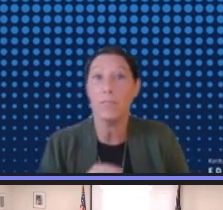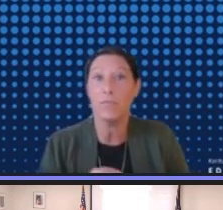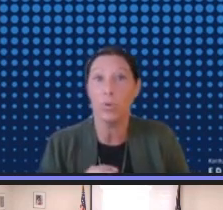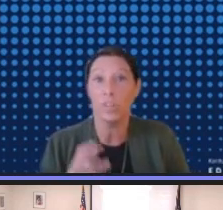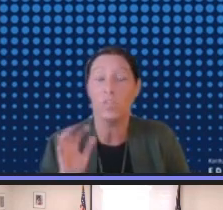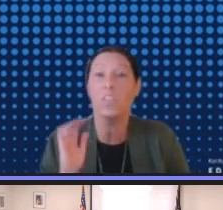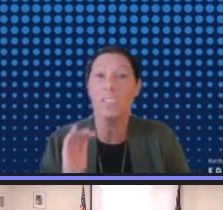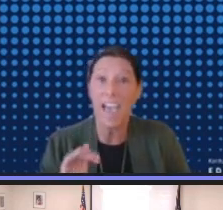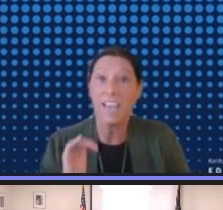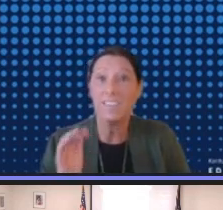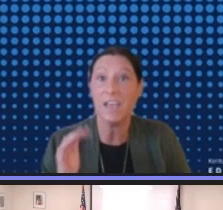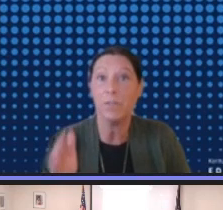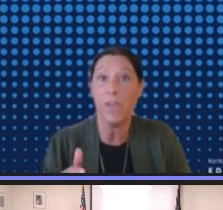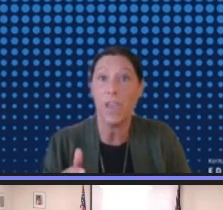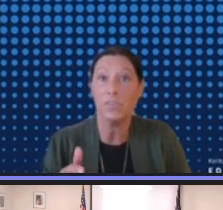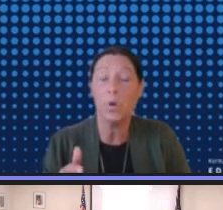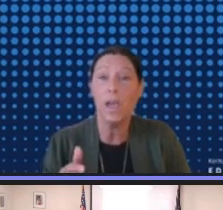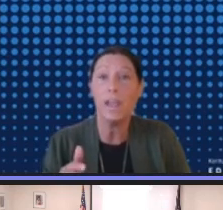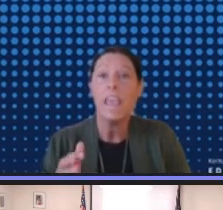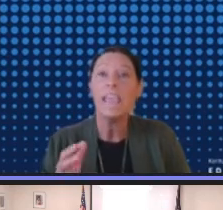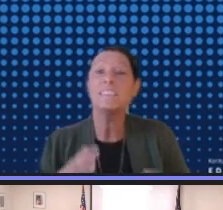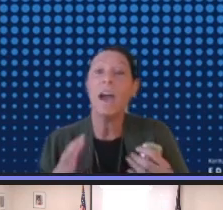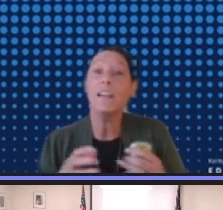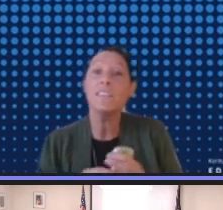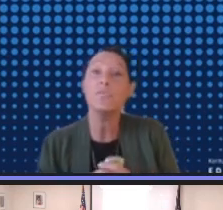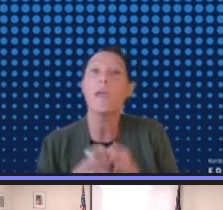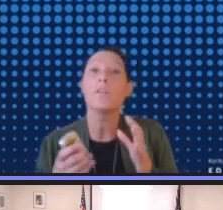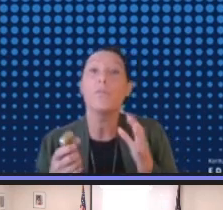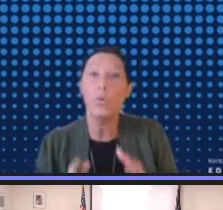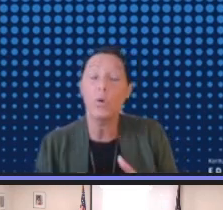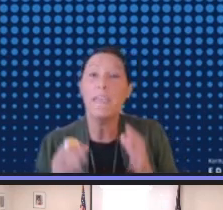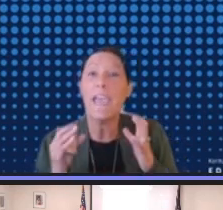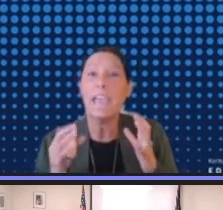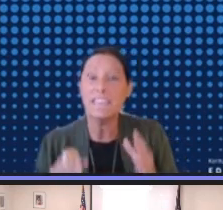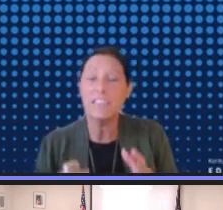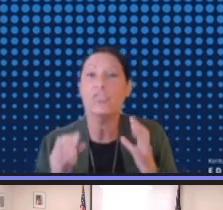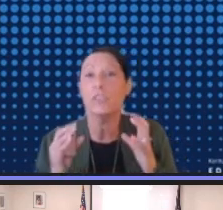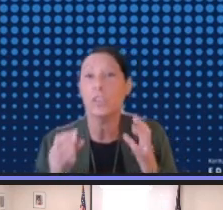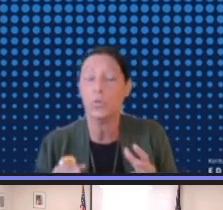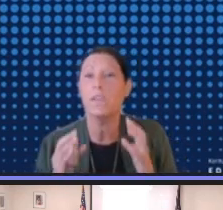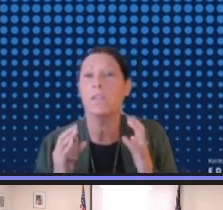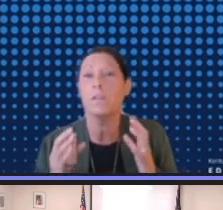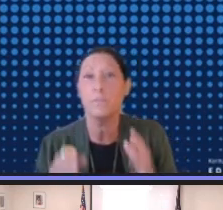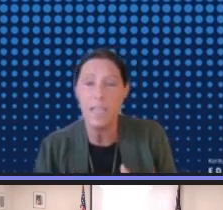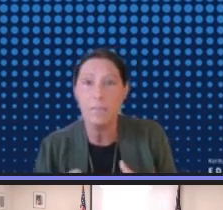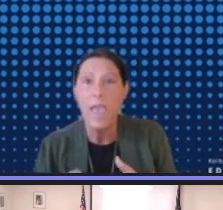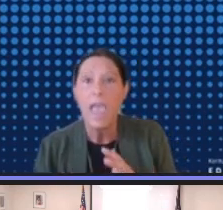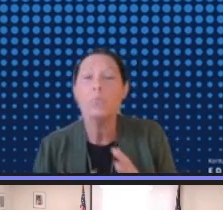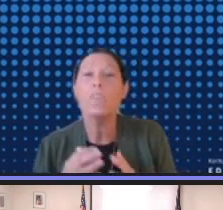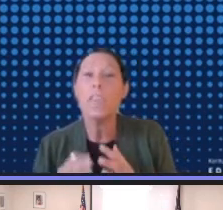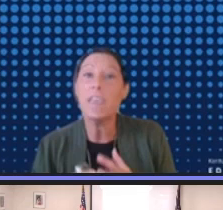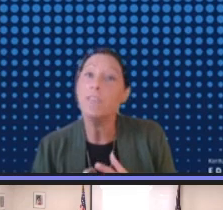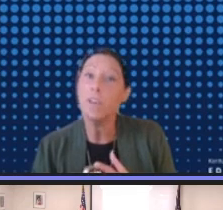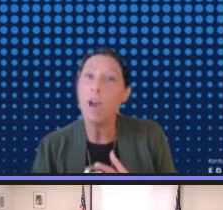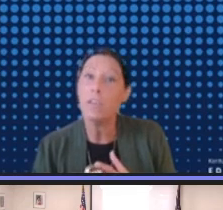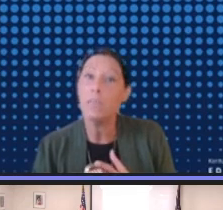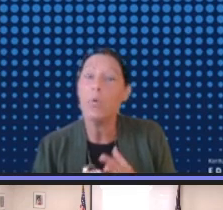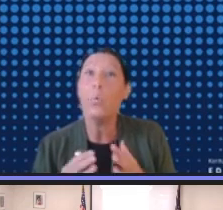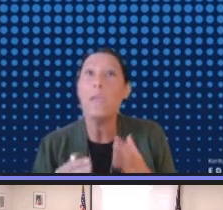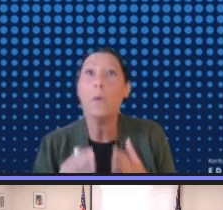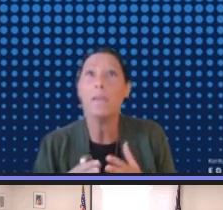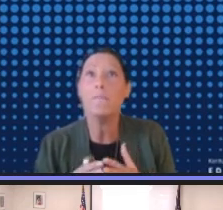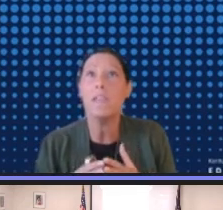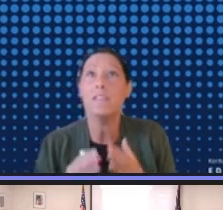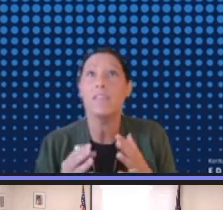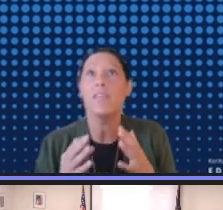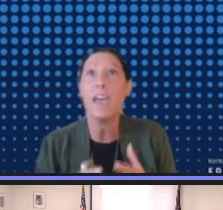that step 4, so the last step in phase 1, is guidance around forming a district curriculum team. And within the